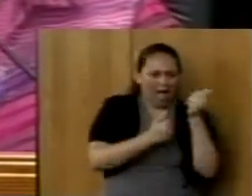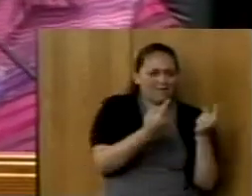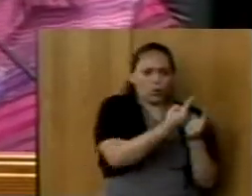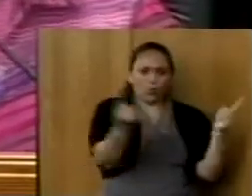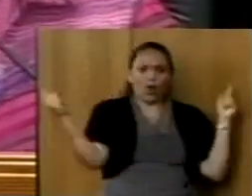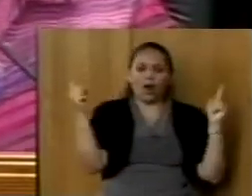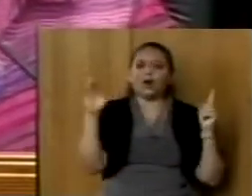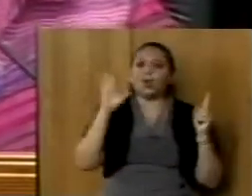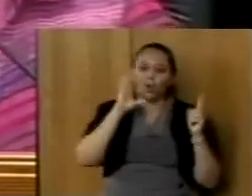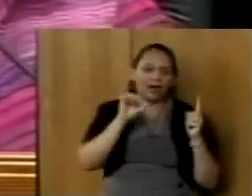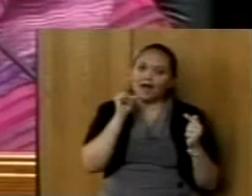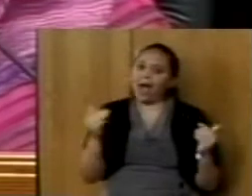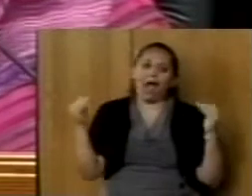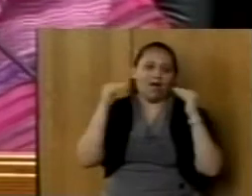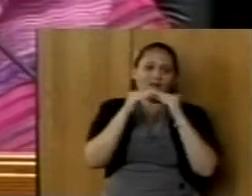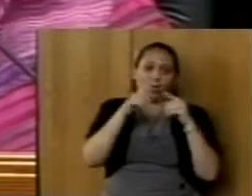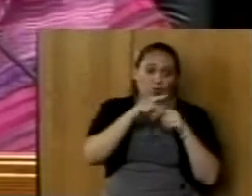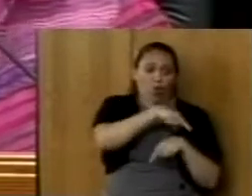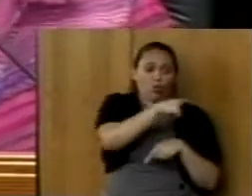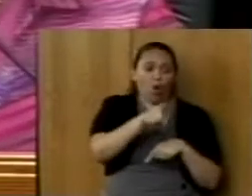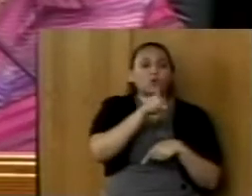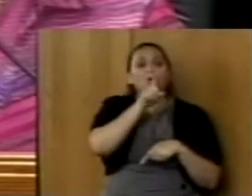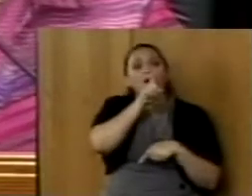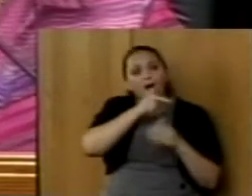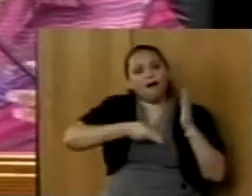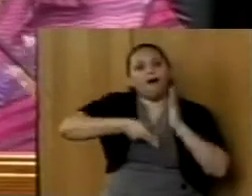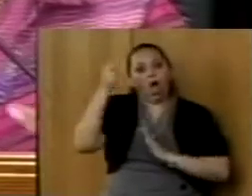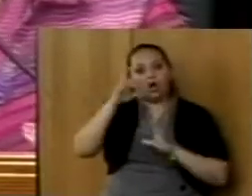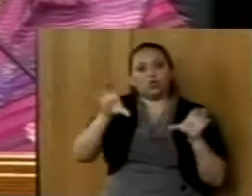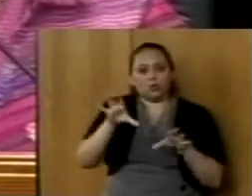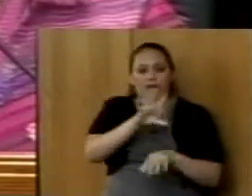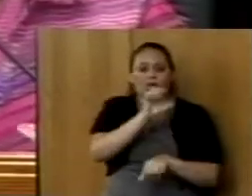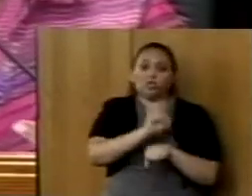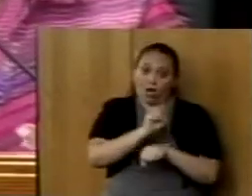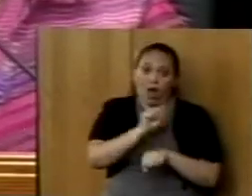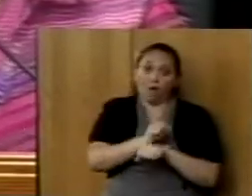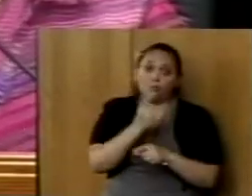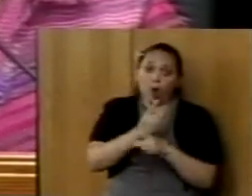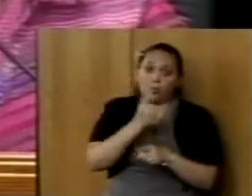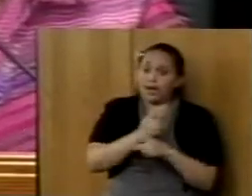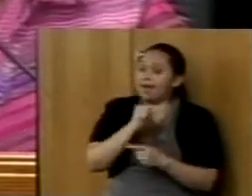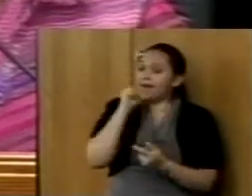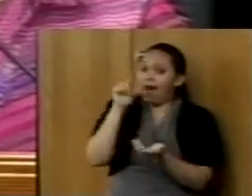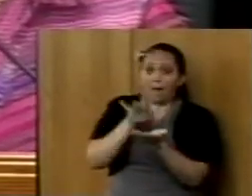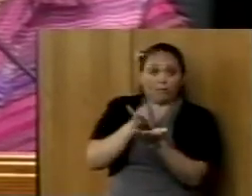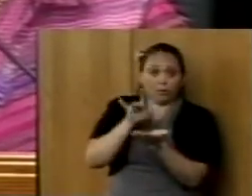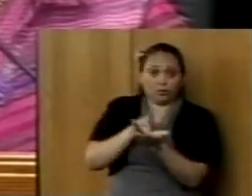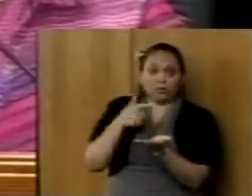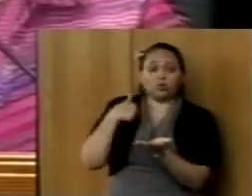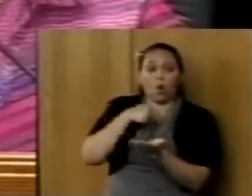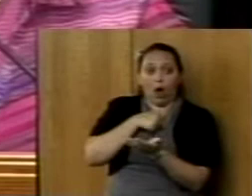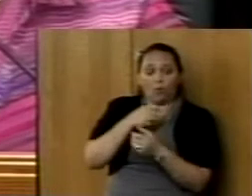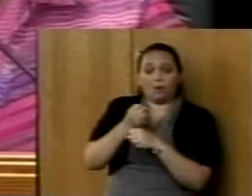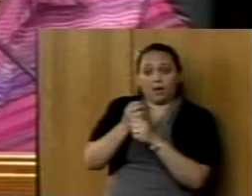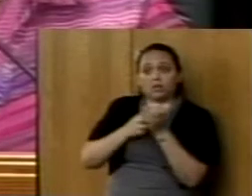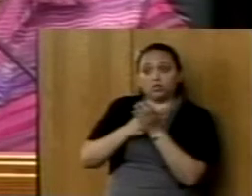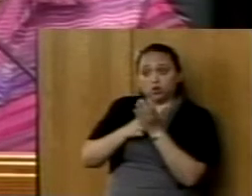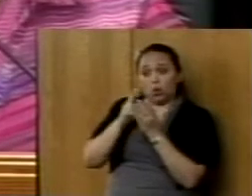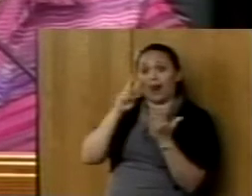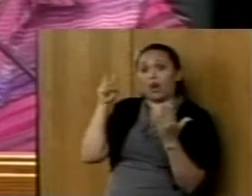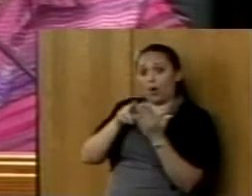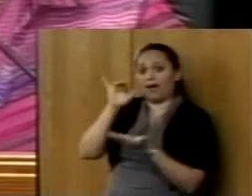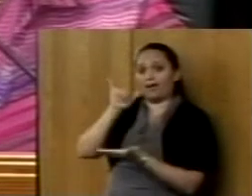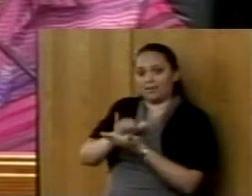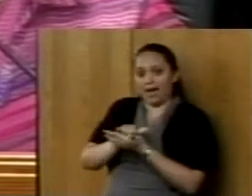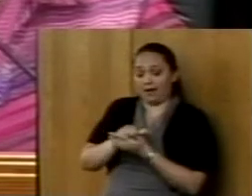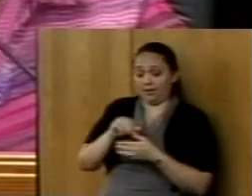seems unfair to those who are actually doing their job properly and not abusing. And I wanted to make sure that we looked at that. And the